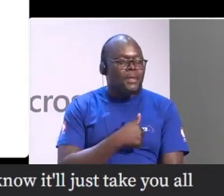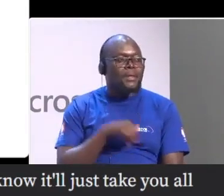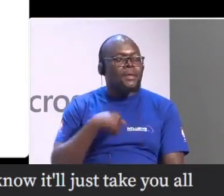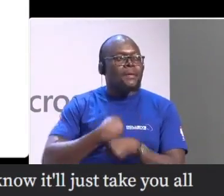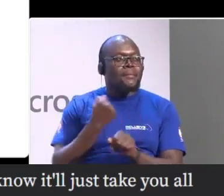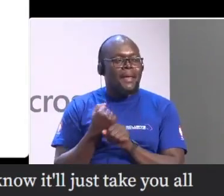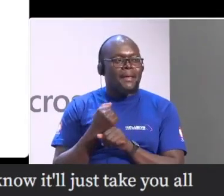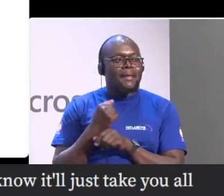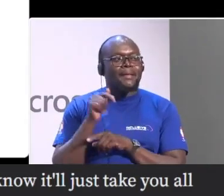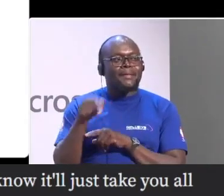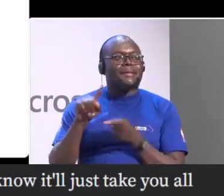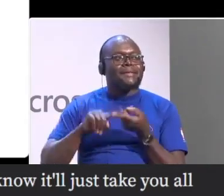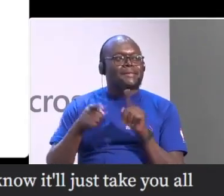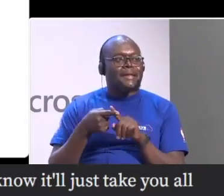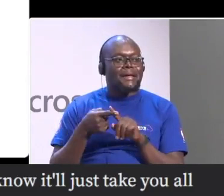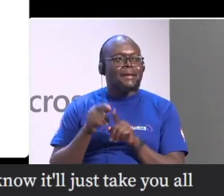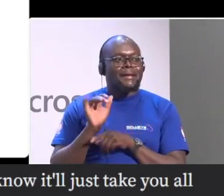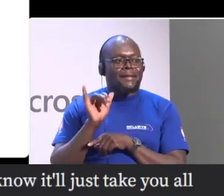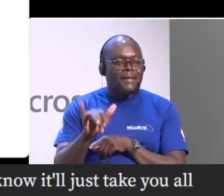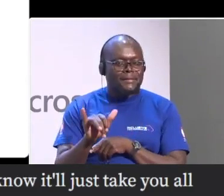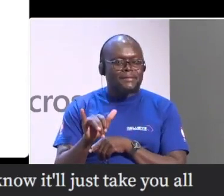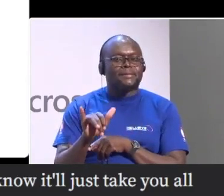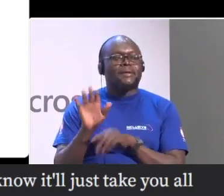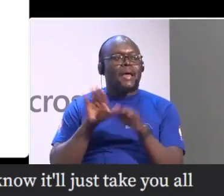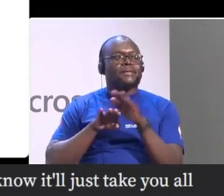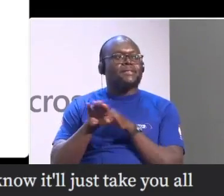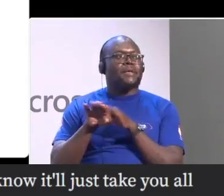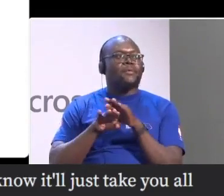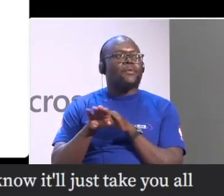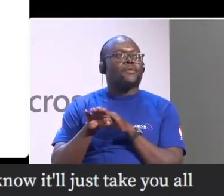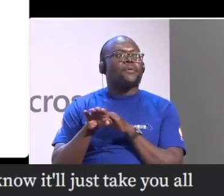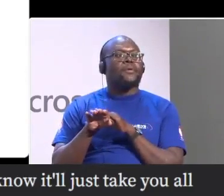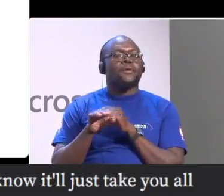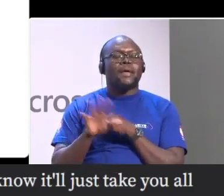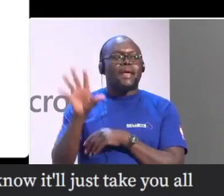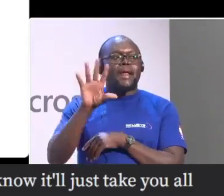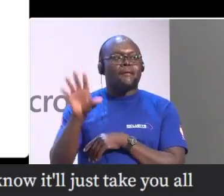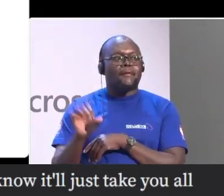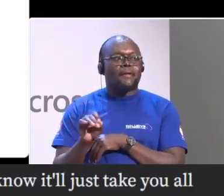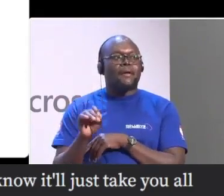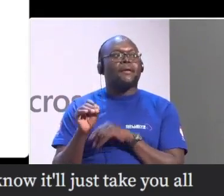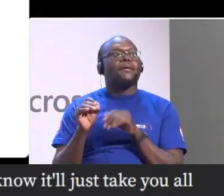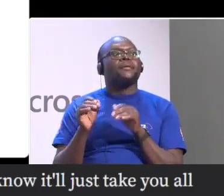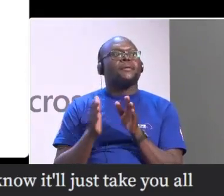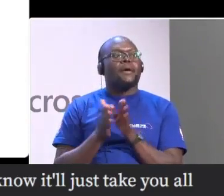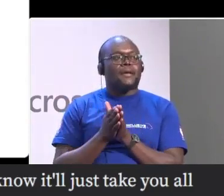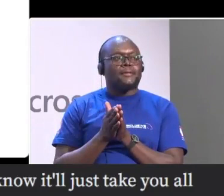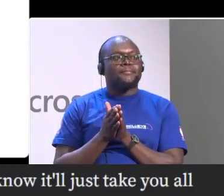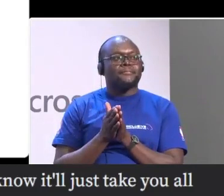it a standard that is applicable in Africa as well as